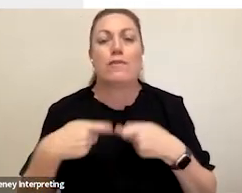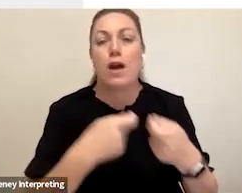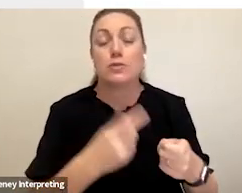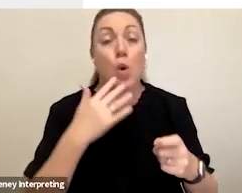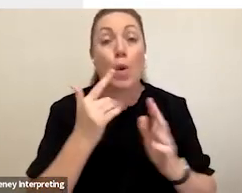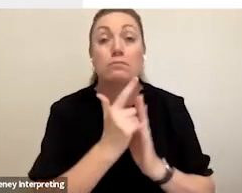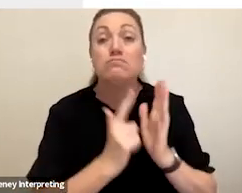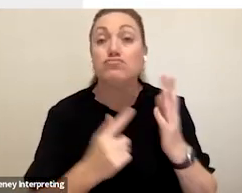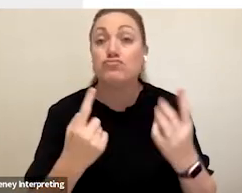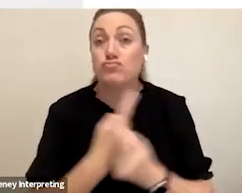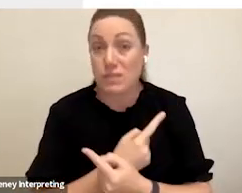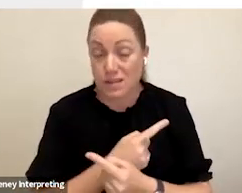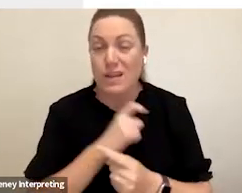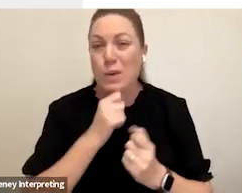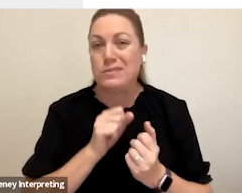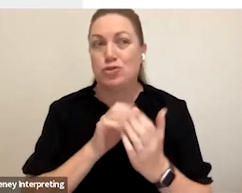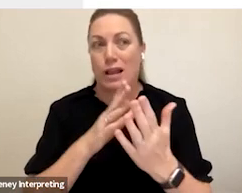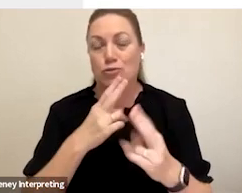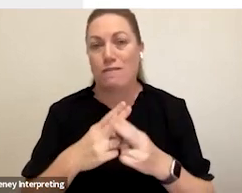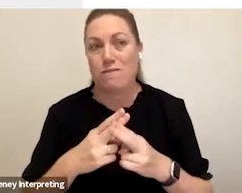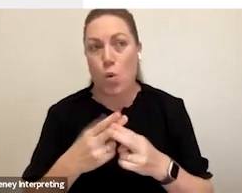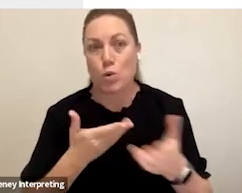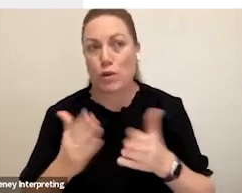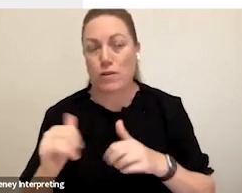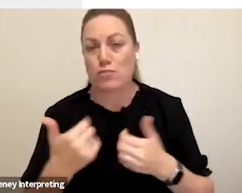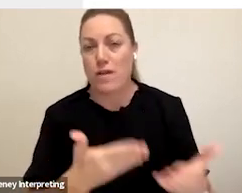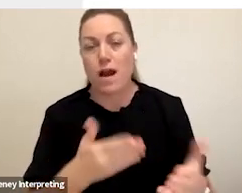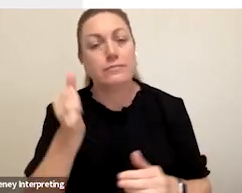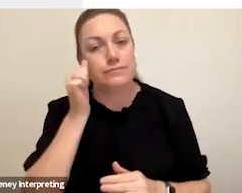change, we also create challenges for service providers. So we're really